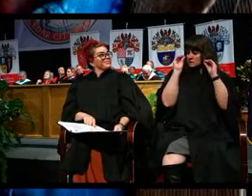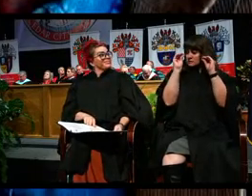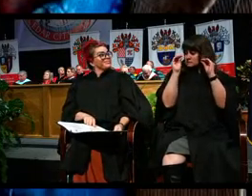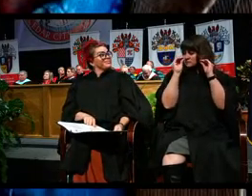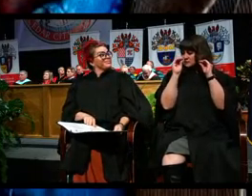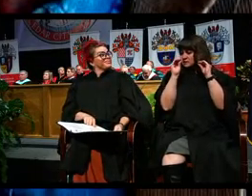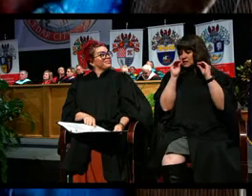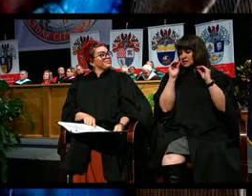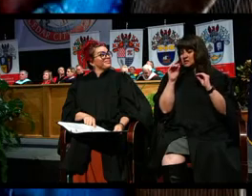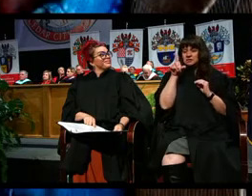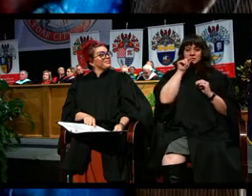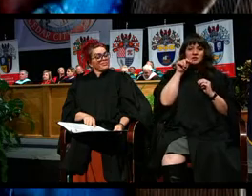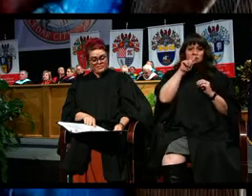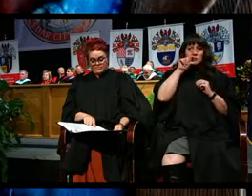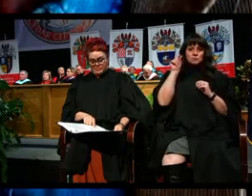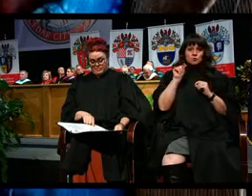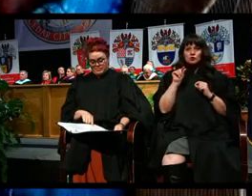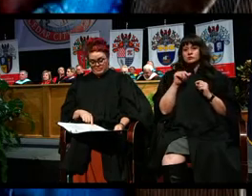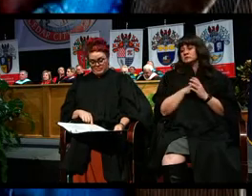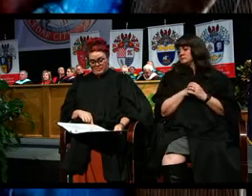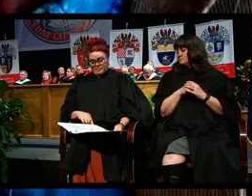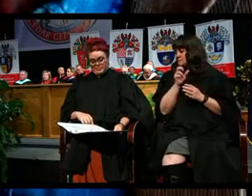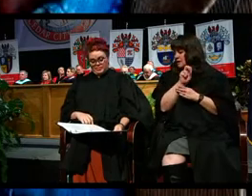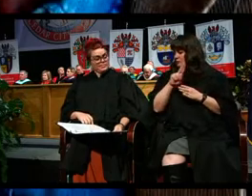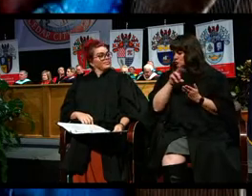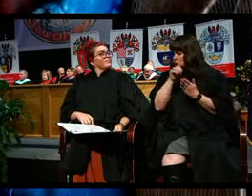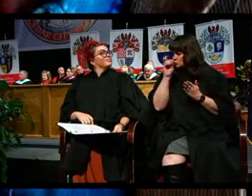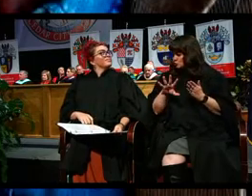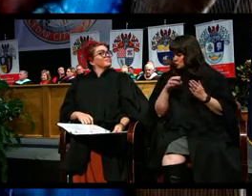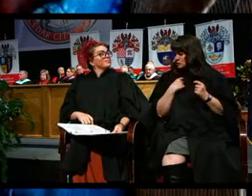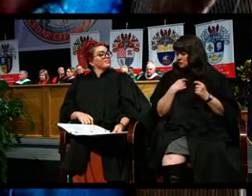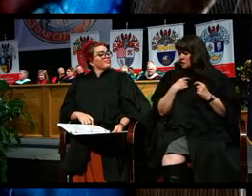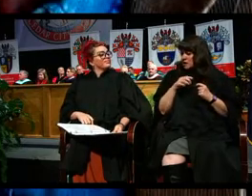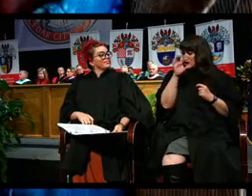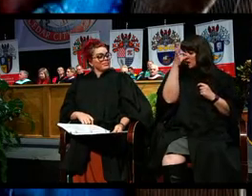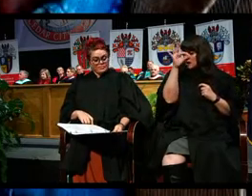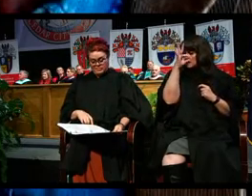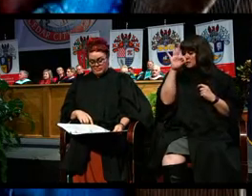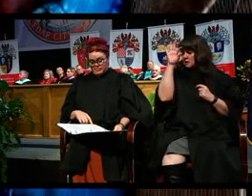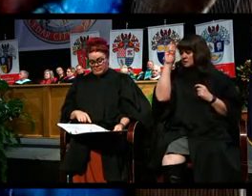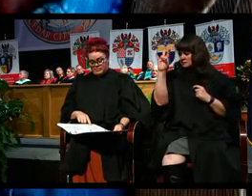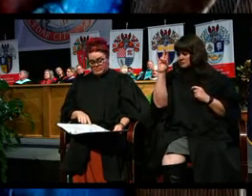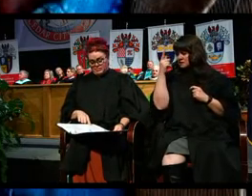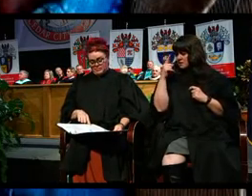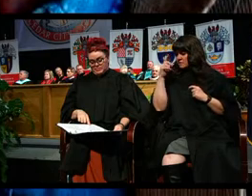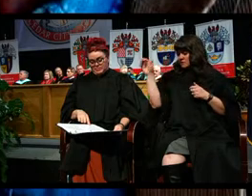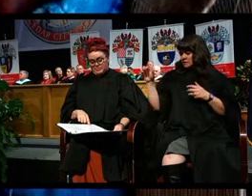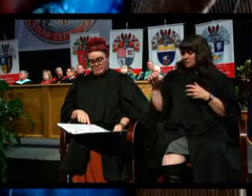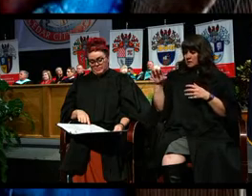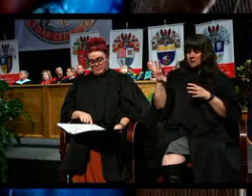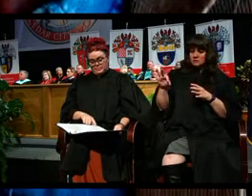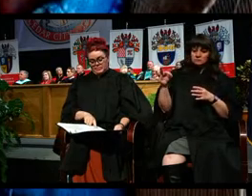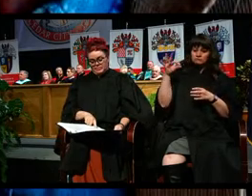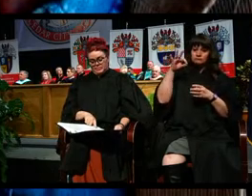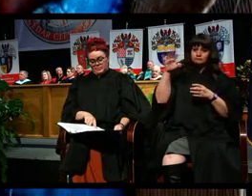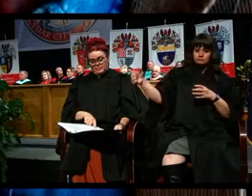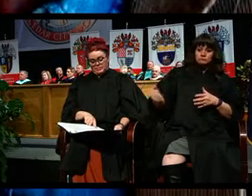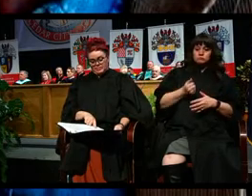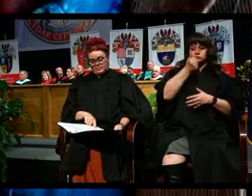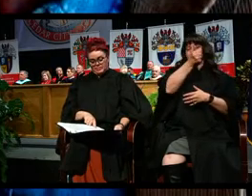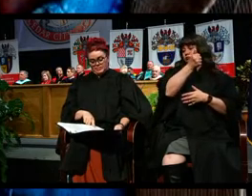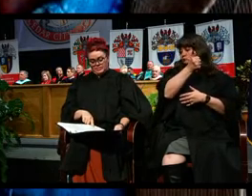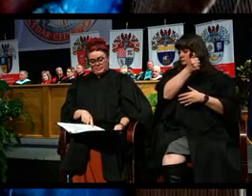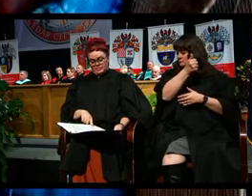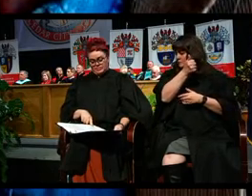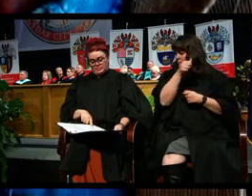as chair of the Department of Language and Literature. In 1997, he was appointed by former Governor Michael O. Levitt